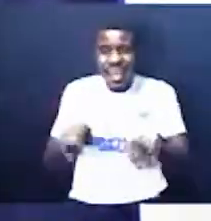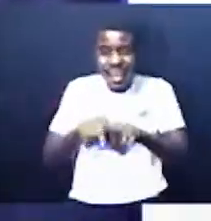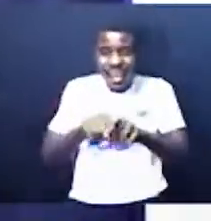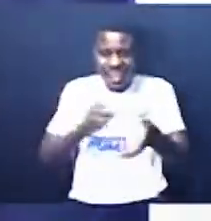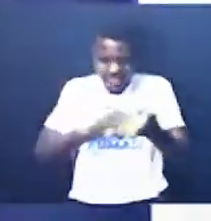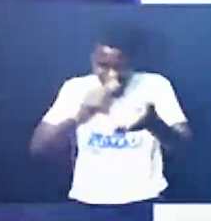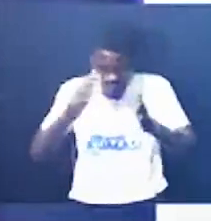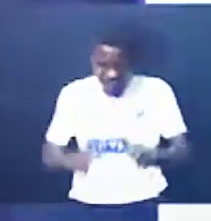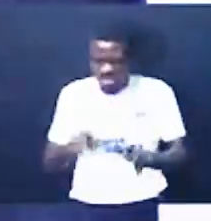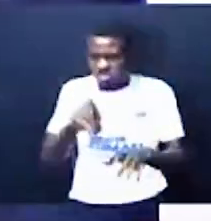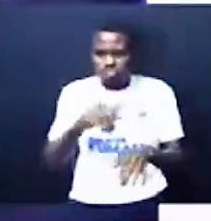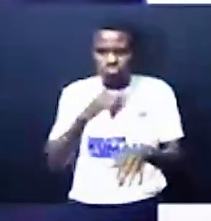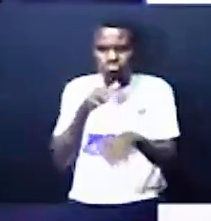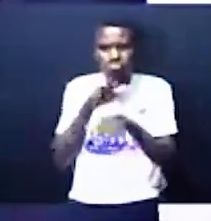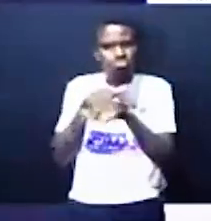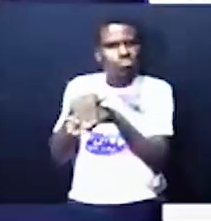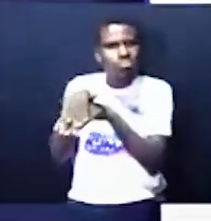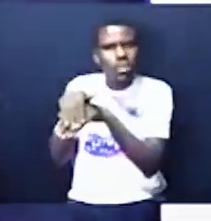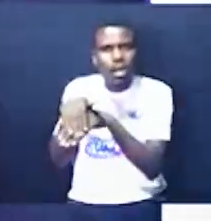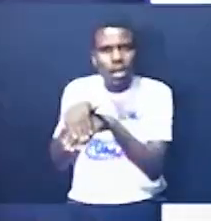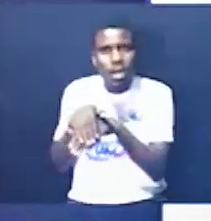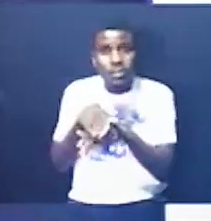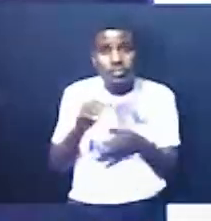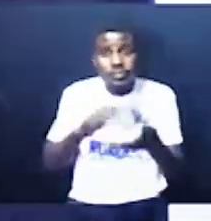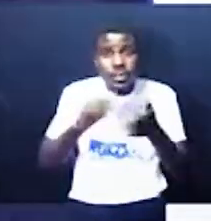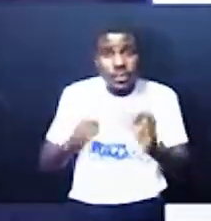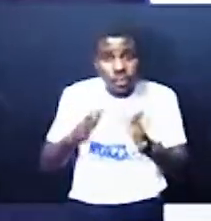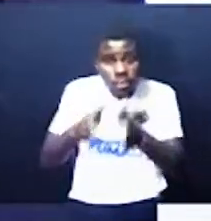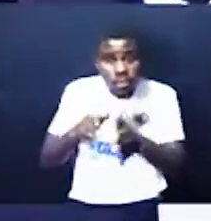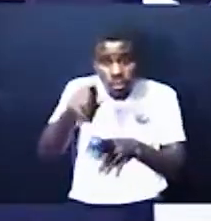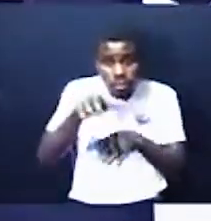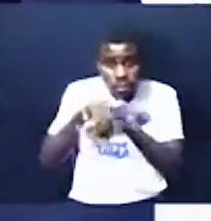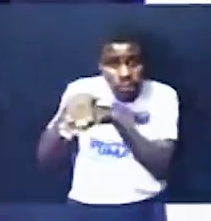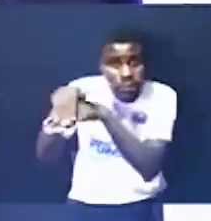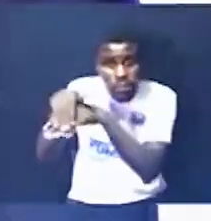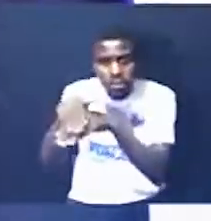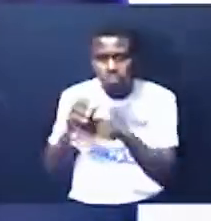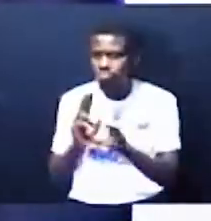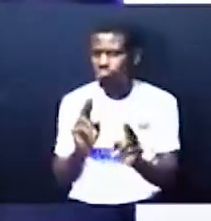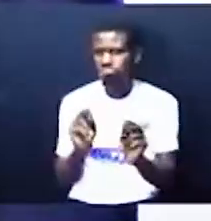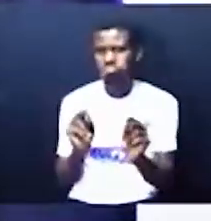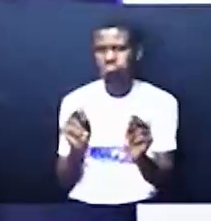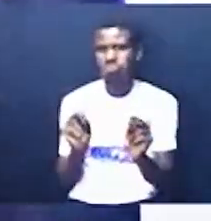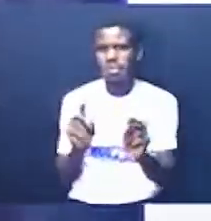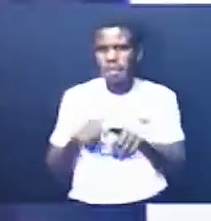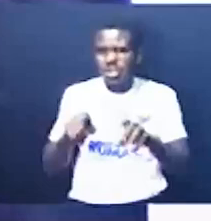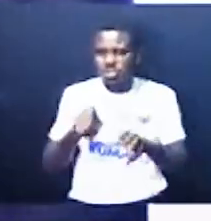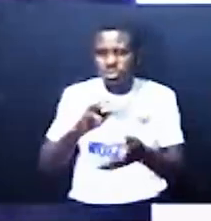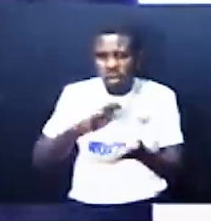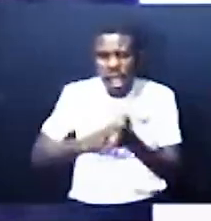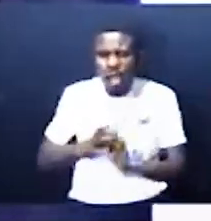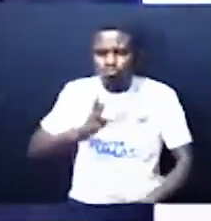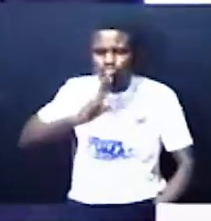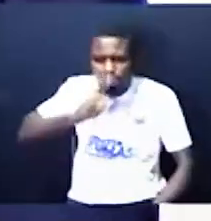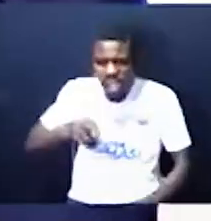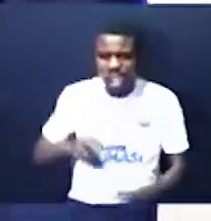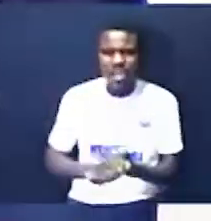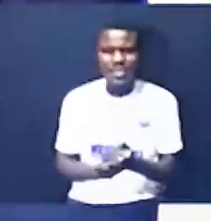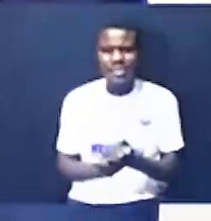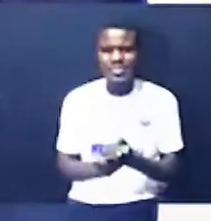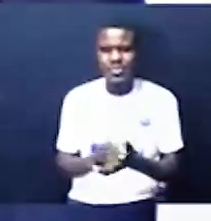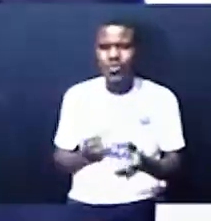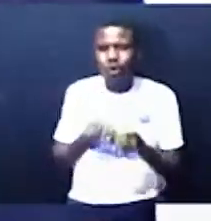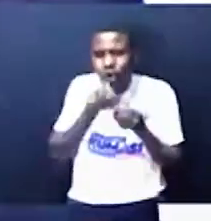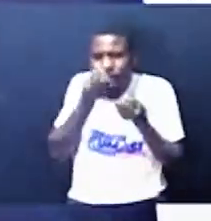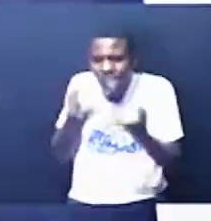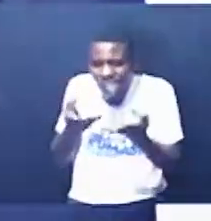we don't have to be pretenders. Yeah, yeah, GD for and Sasa Yedi and Suban Panusia. Now we need to be real and be committed to the principles